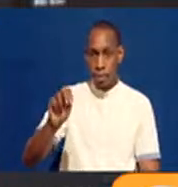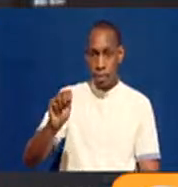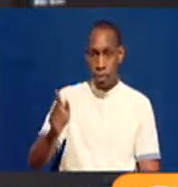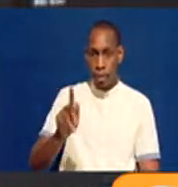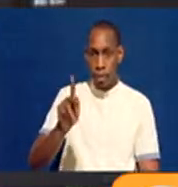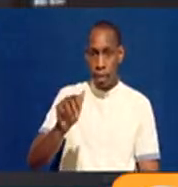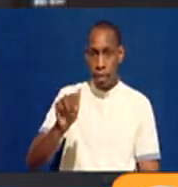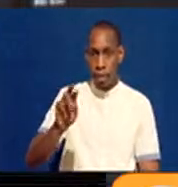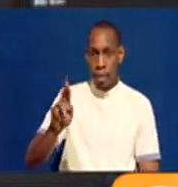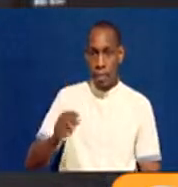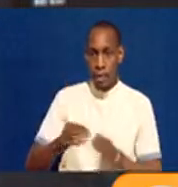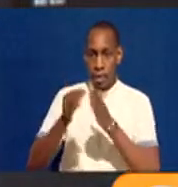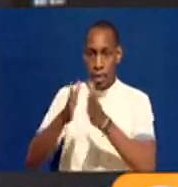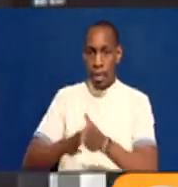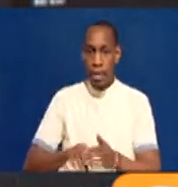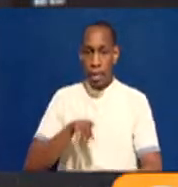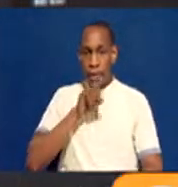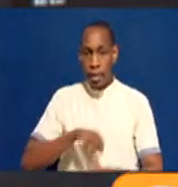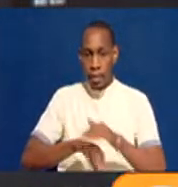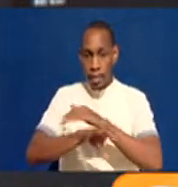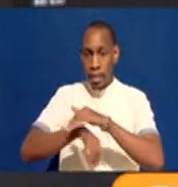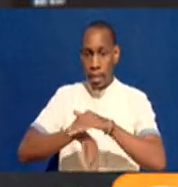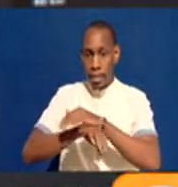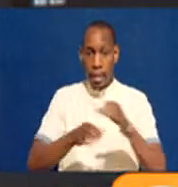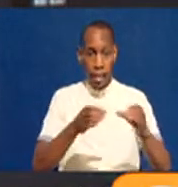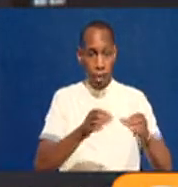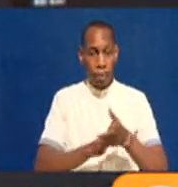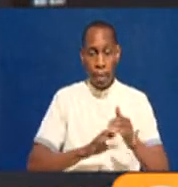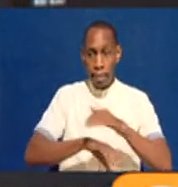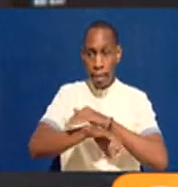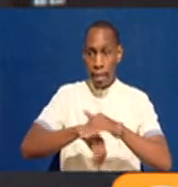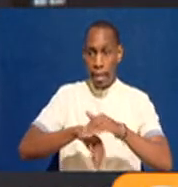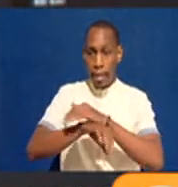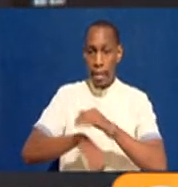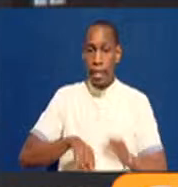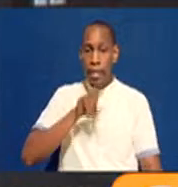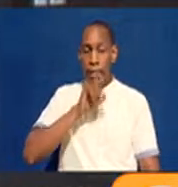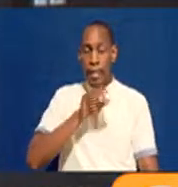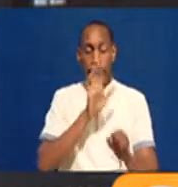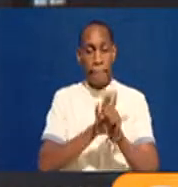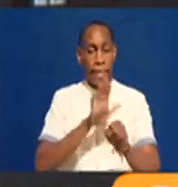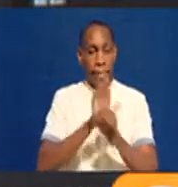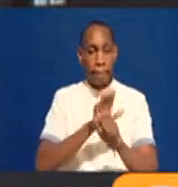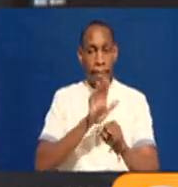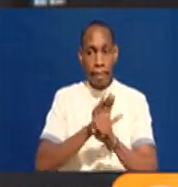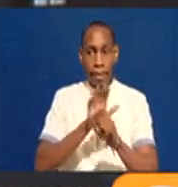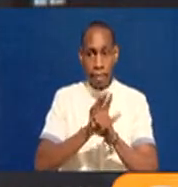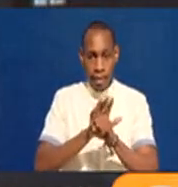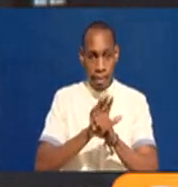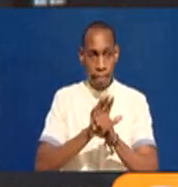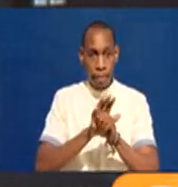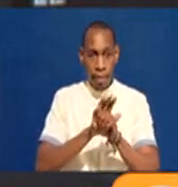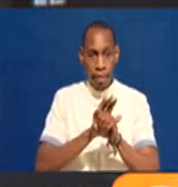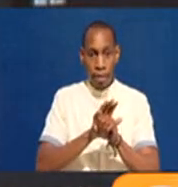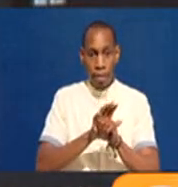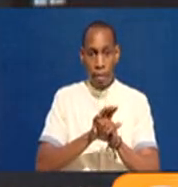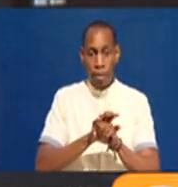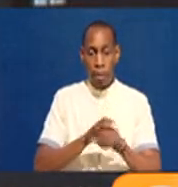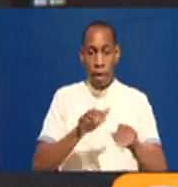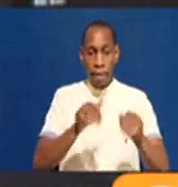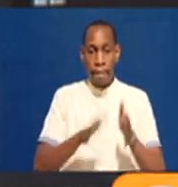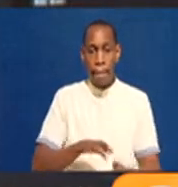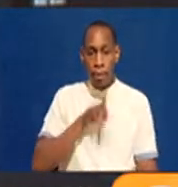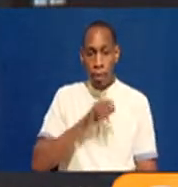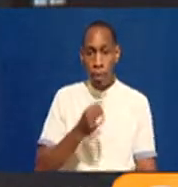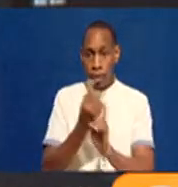Leader of a chicken theft syndicate that has stolen hundreds of thousands worth of chicken from poultry farmers